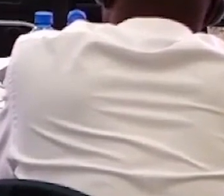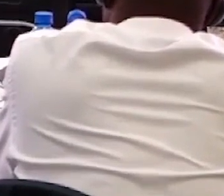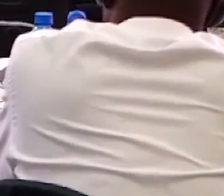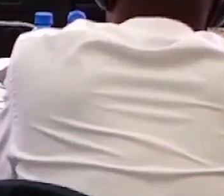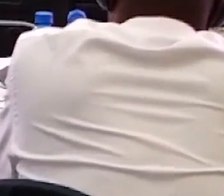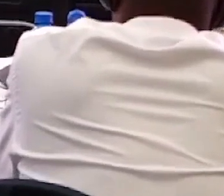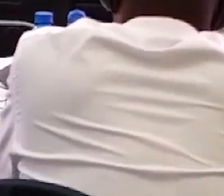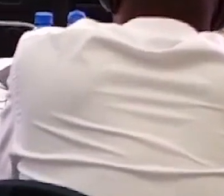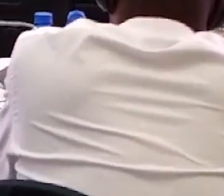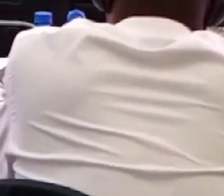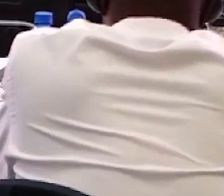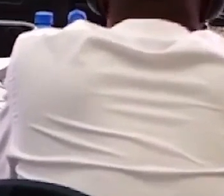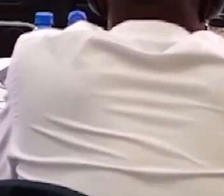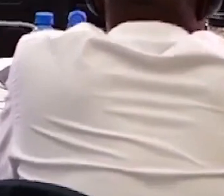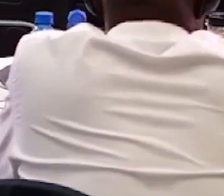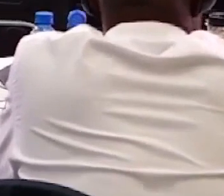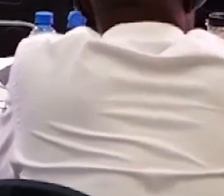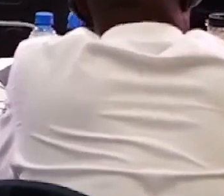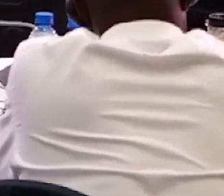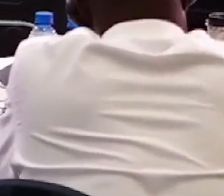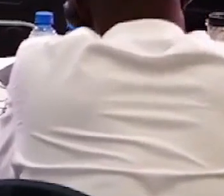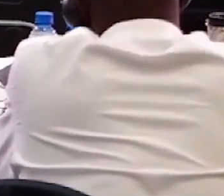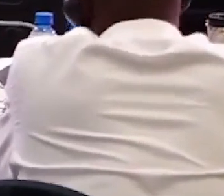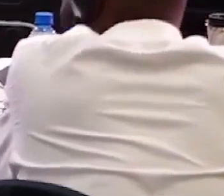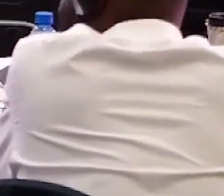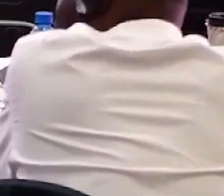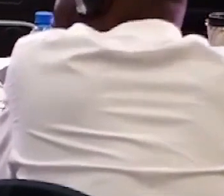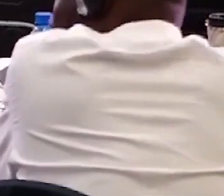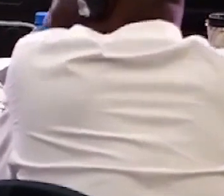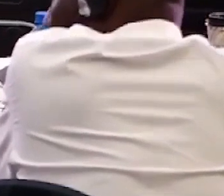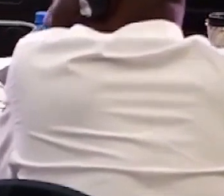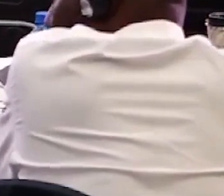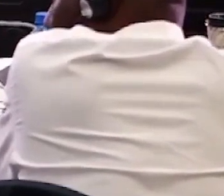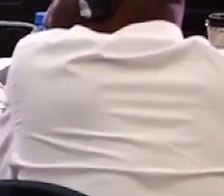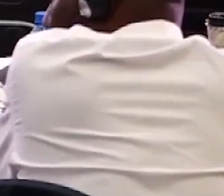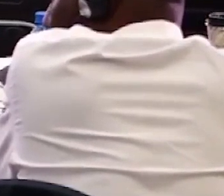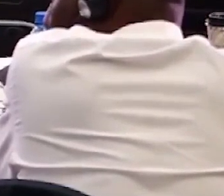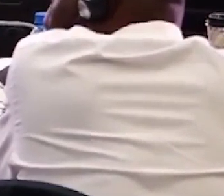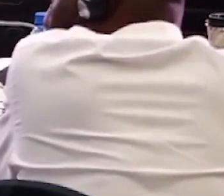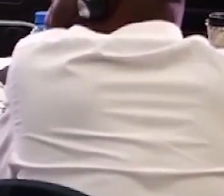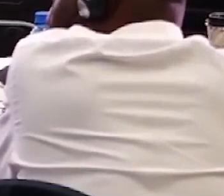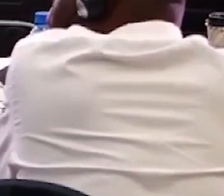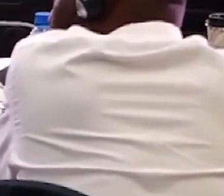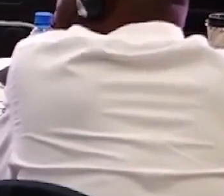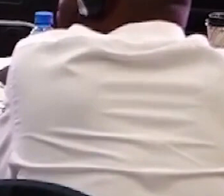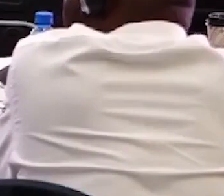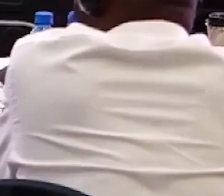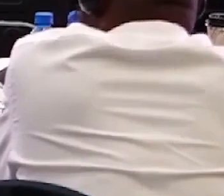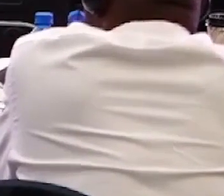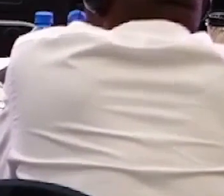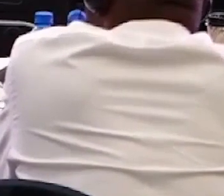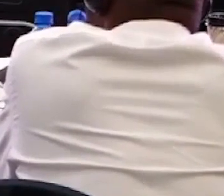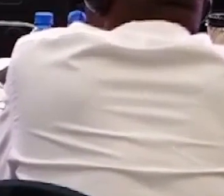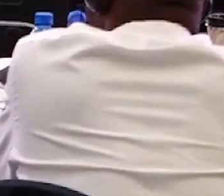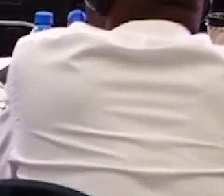it to. So please, the floor is open for conversation and dialogue. It's not just us who are sitting or standing up